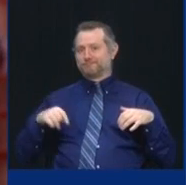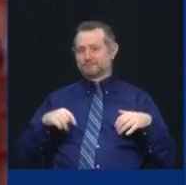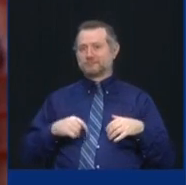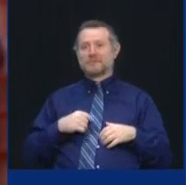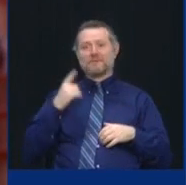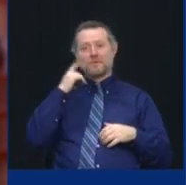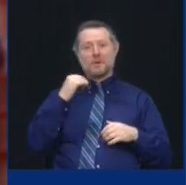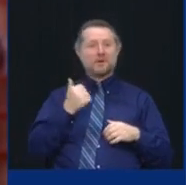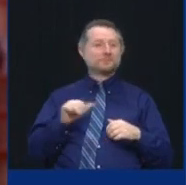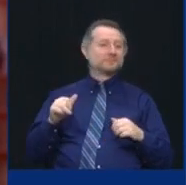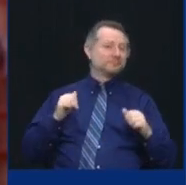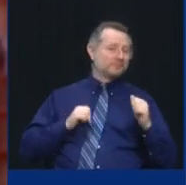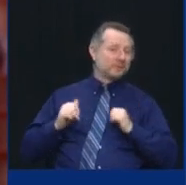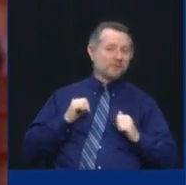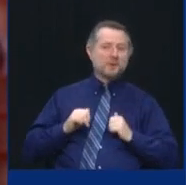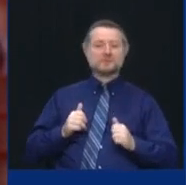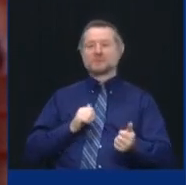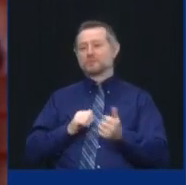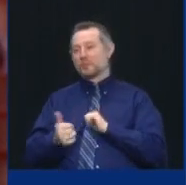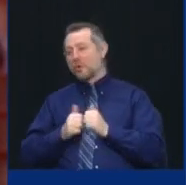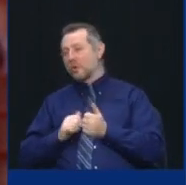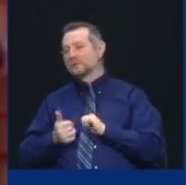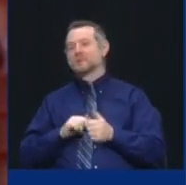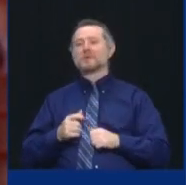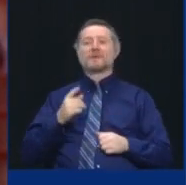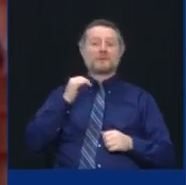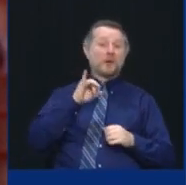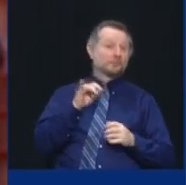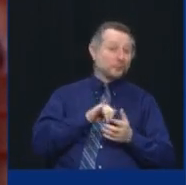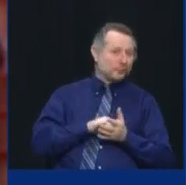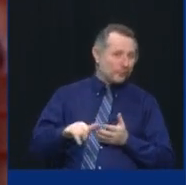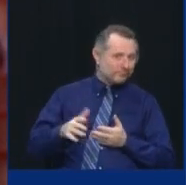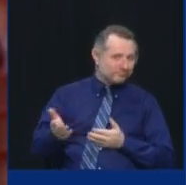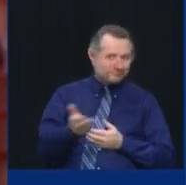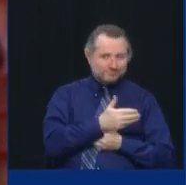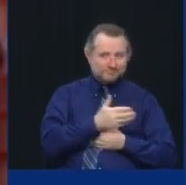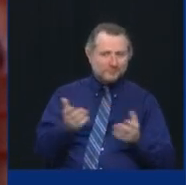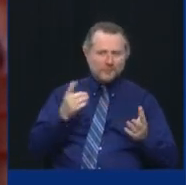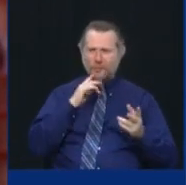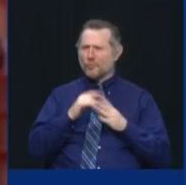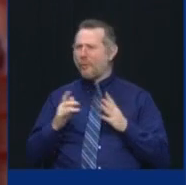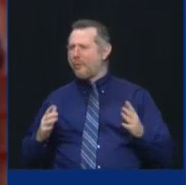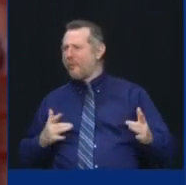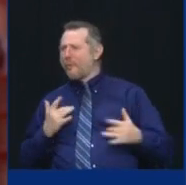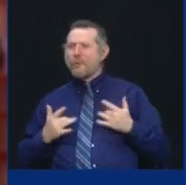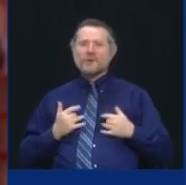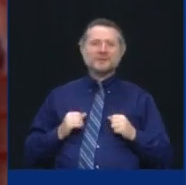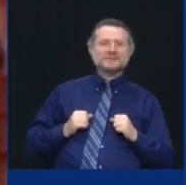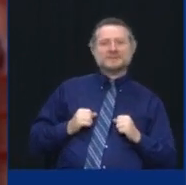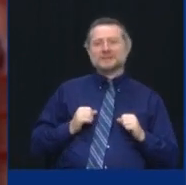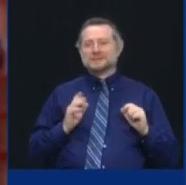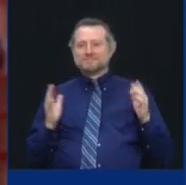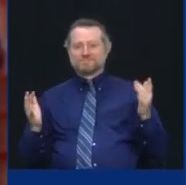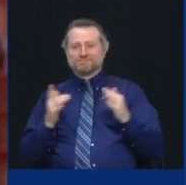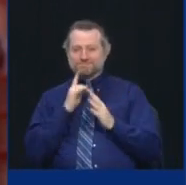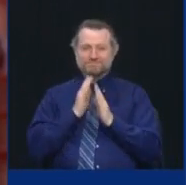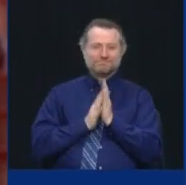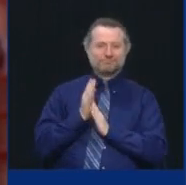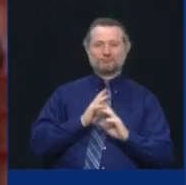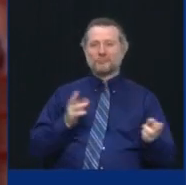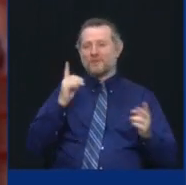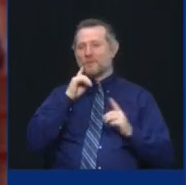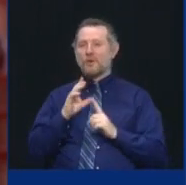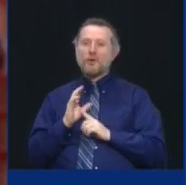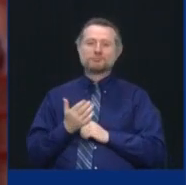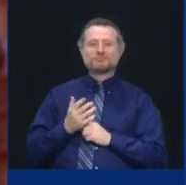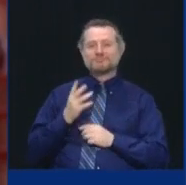entertainment, for sports, and for New York. This is what we've been waiting for, New York, to bring the culture back, to bring the spirit